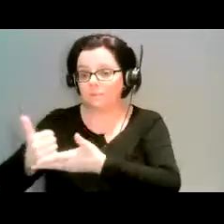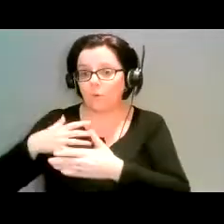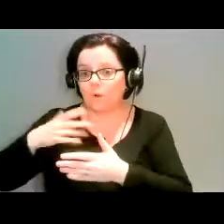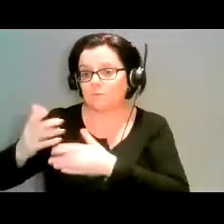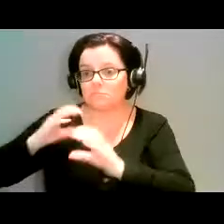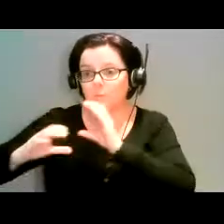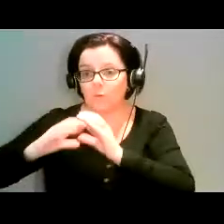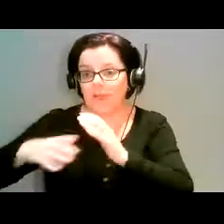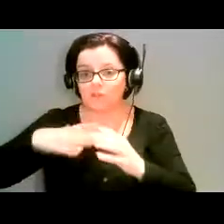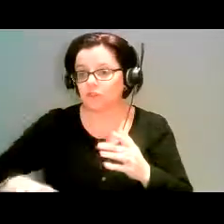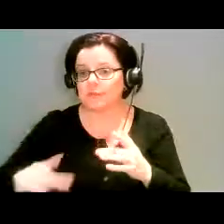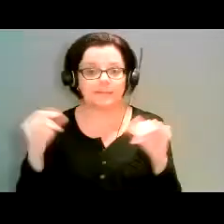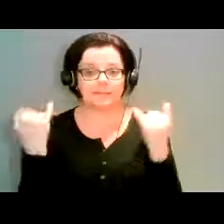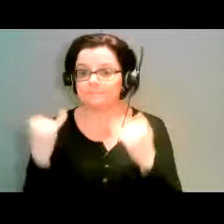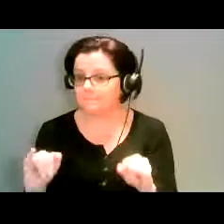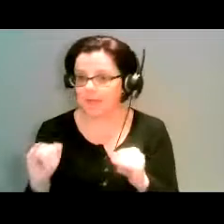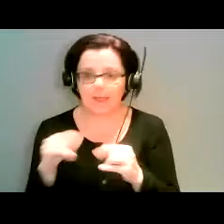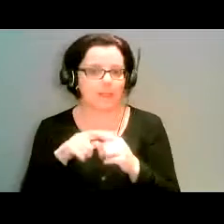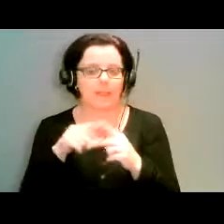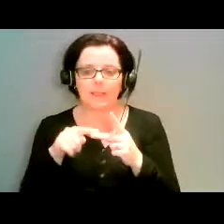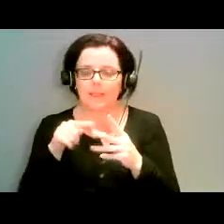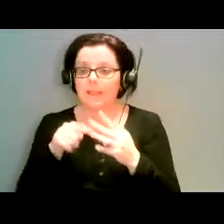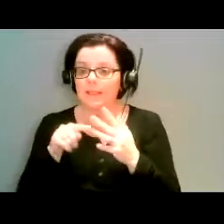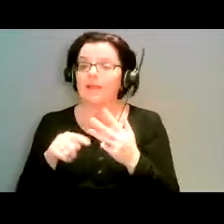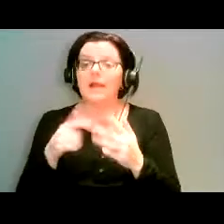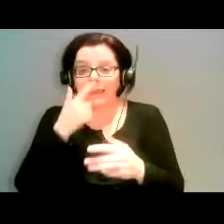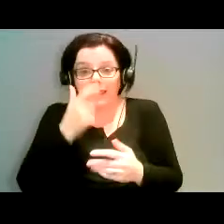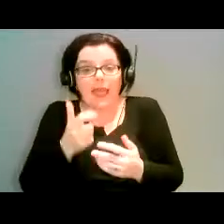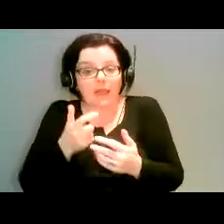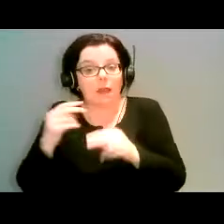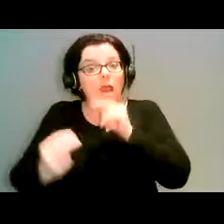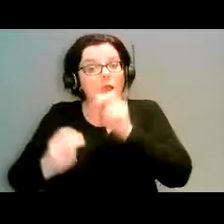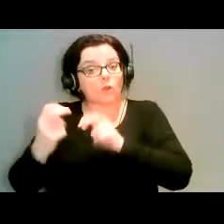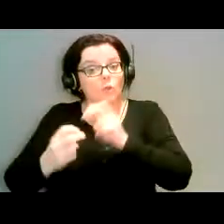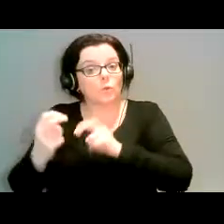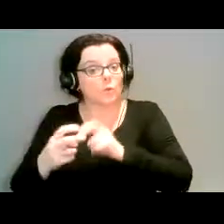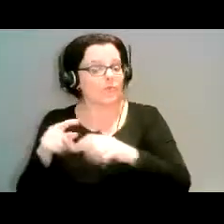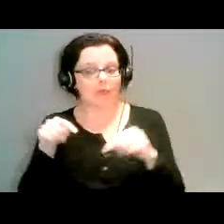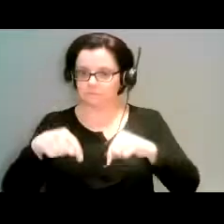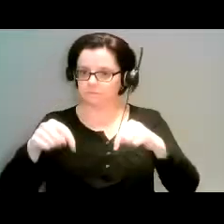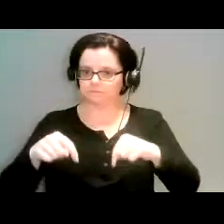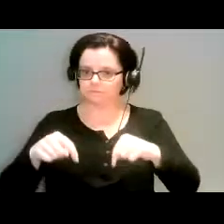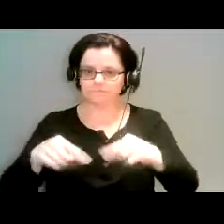your care and support plan, you can challenge it.